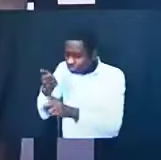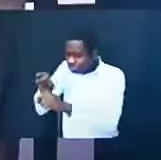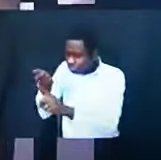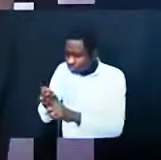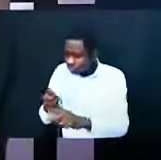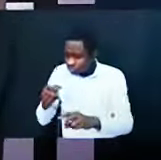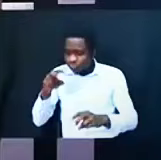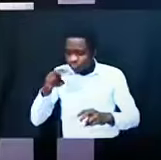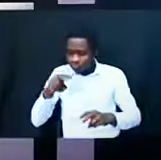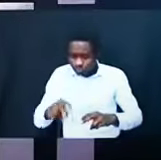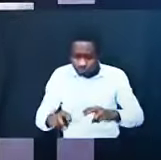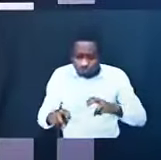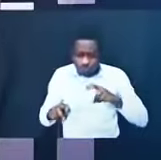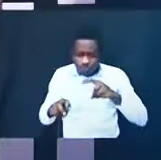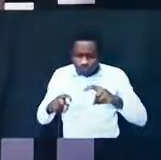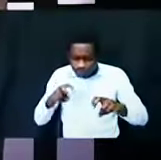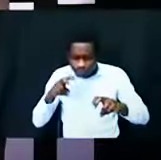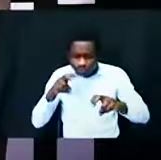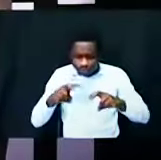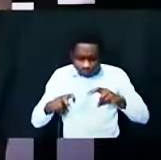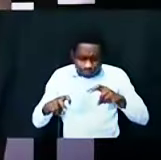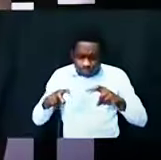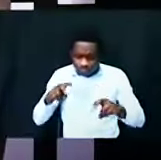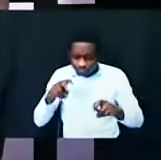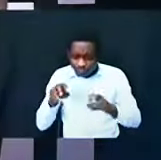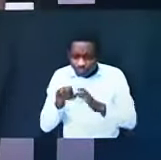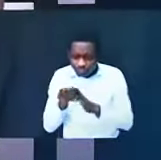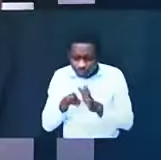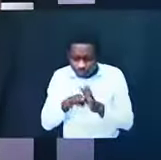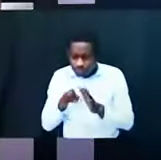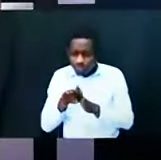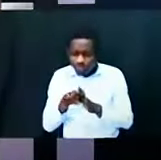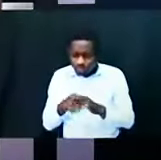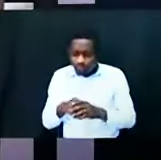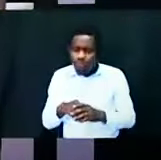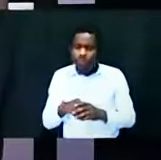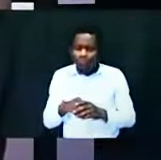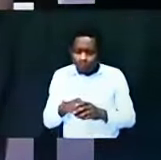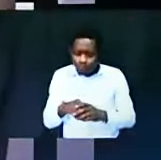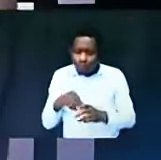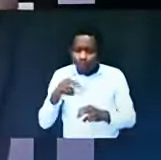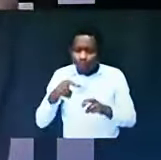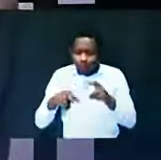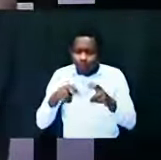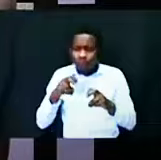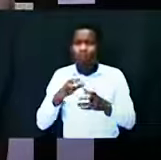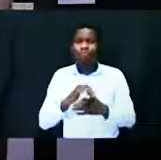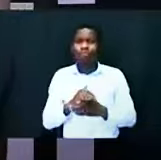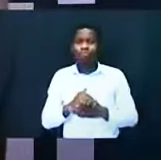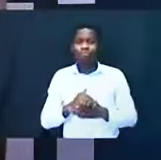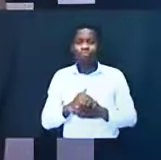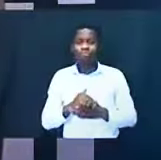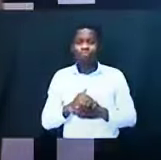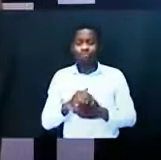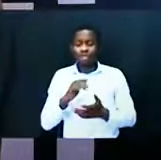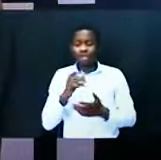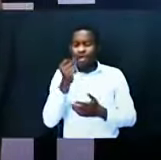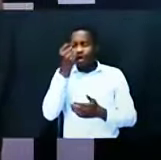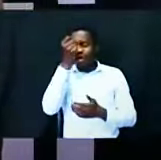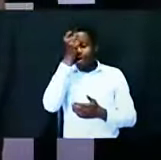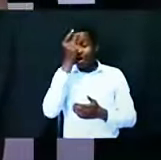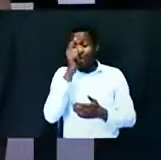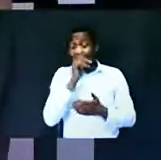the scriptures. And the Bible says that many noble people joined